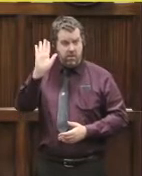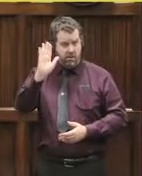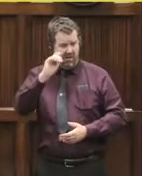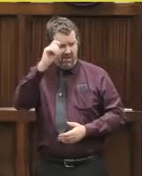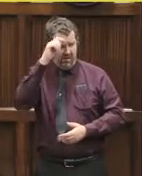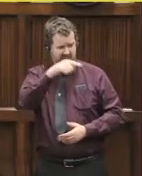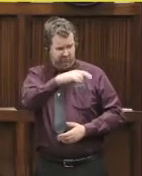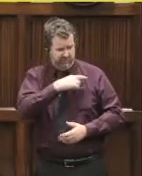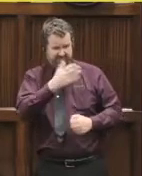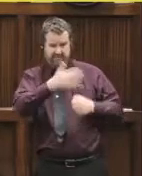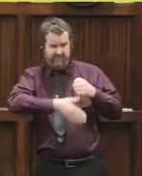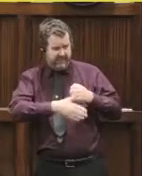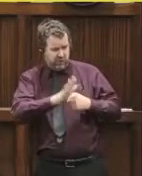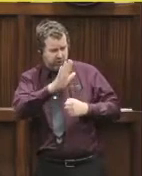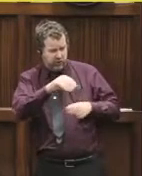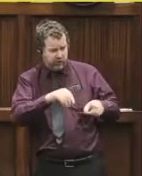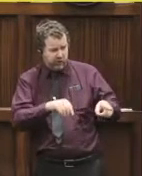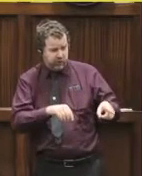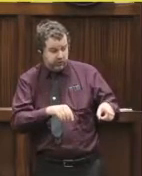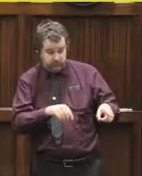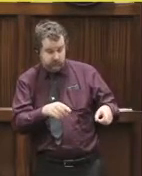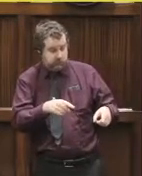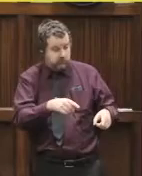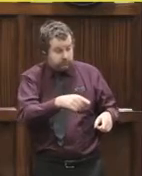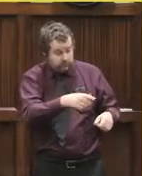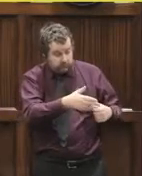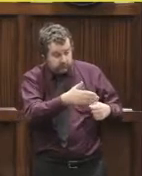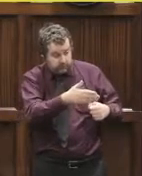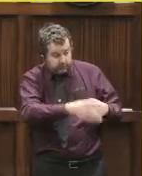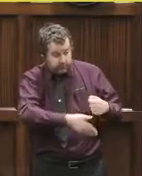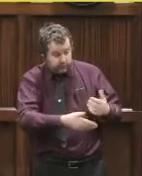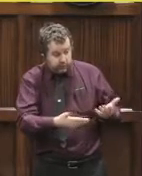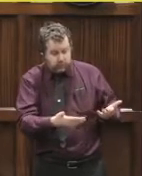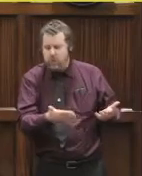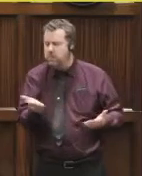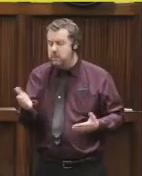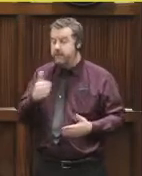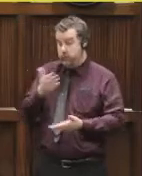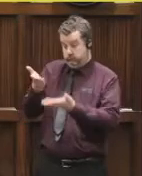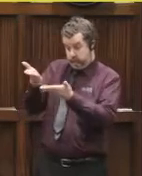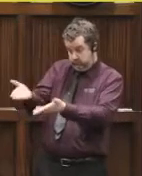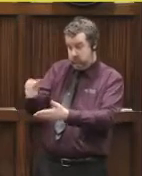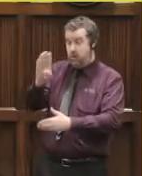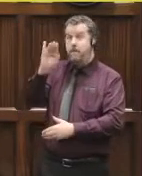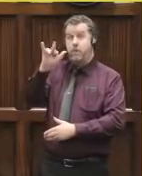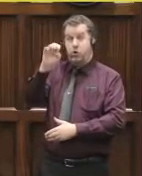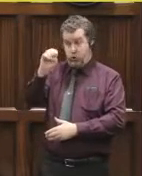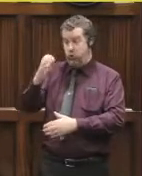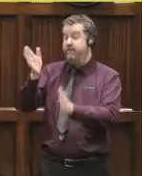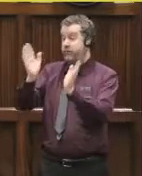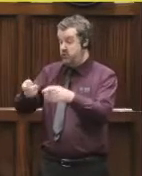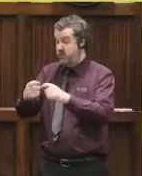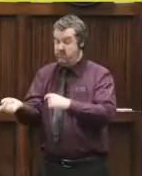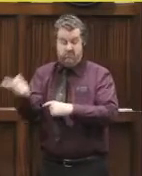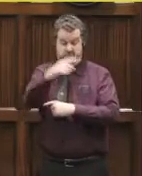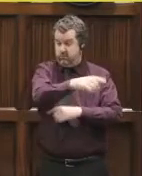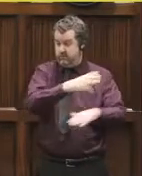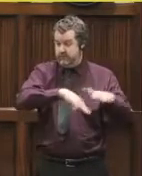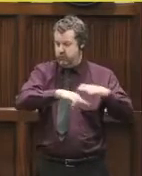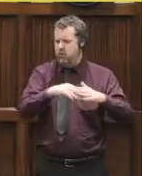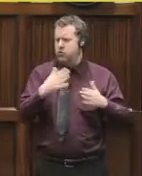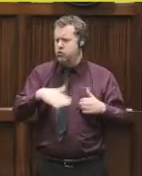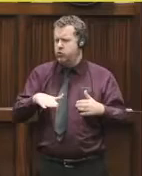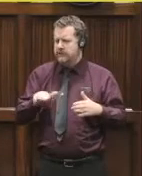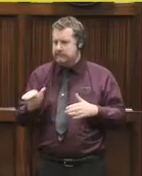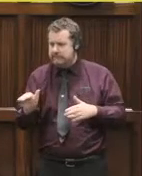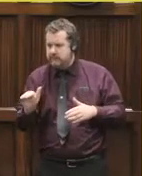Yeah, are you finished? Yeah, well, we'll hear you, Deputy Byrne. We can come back to the Minister. Well, I just make. Yeah, I was indicating to you before